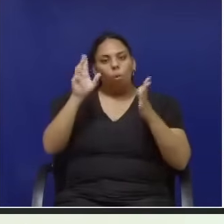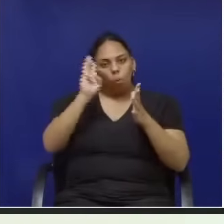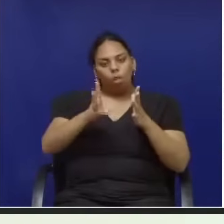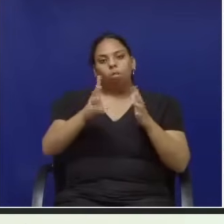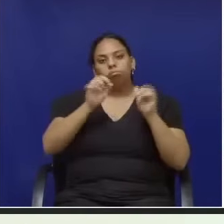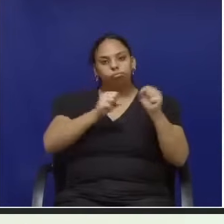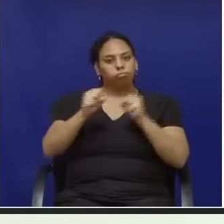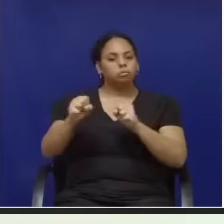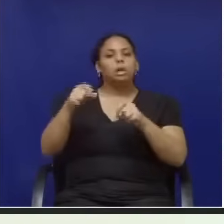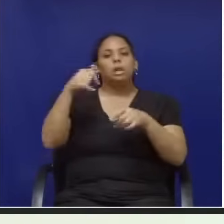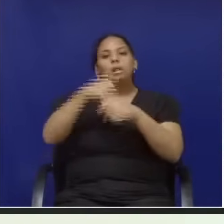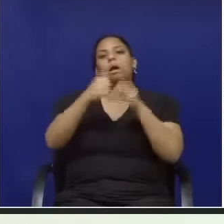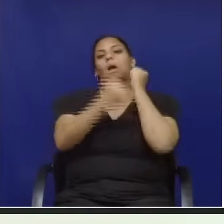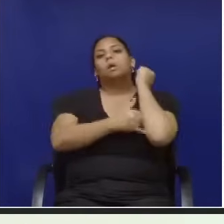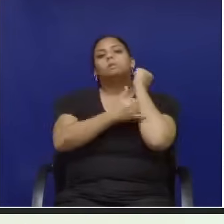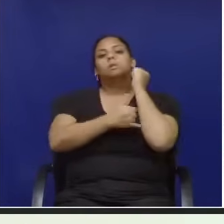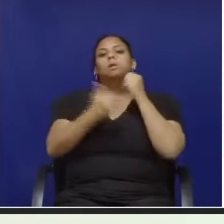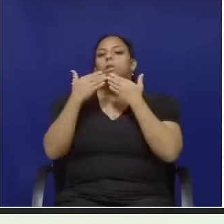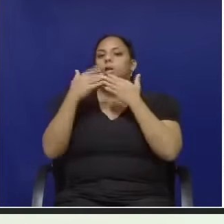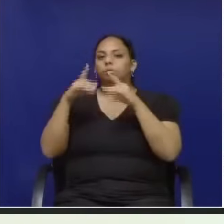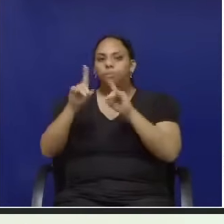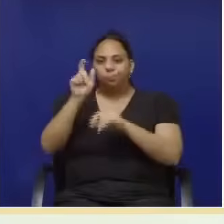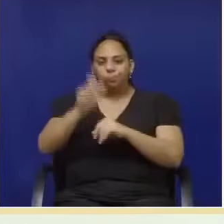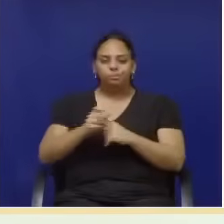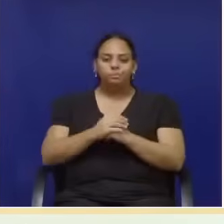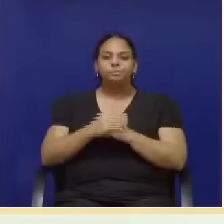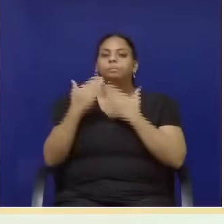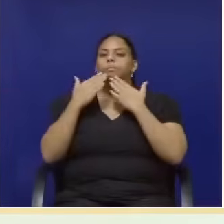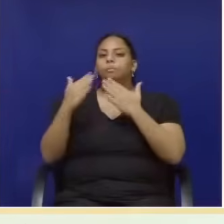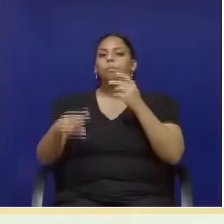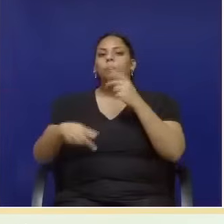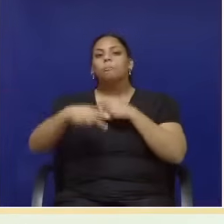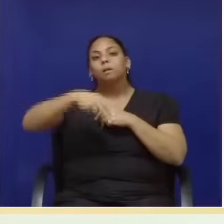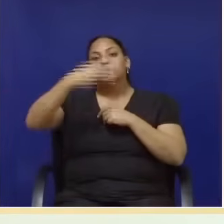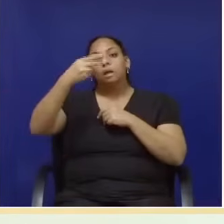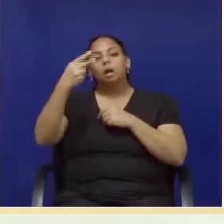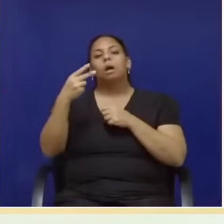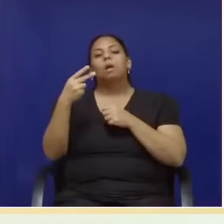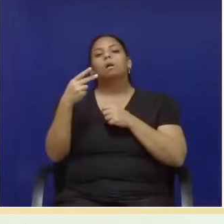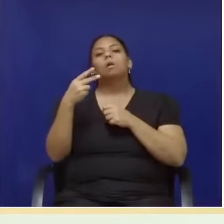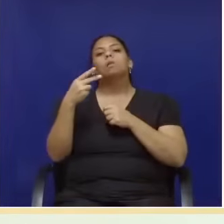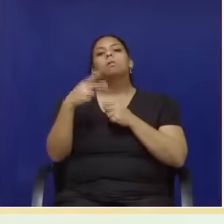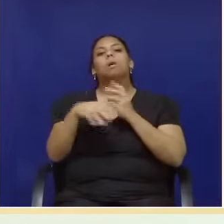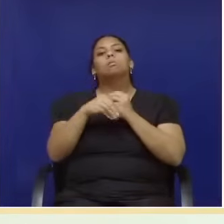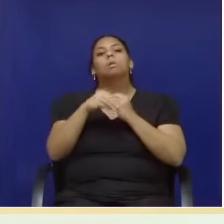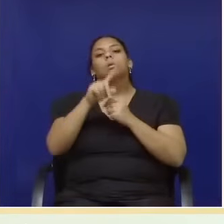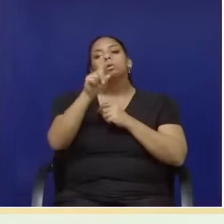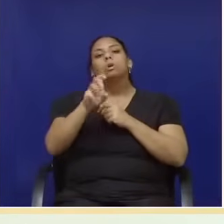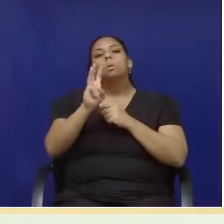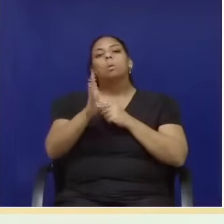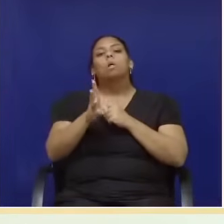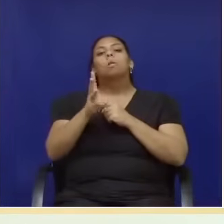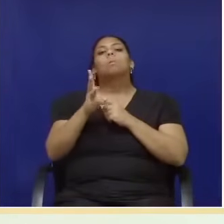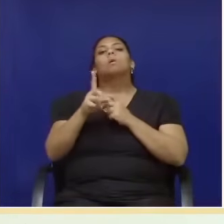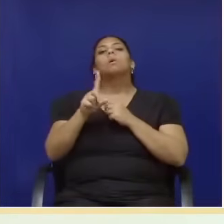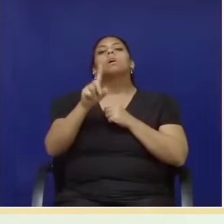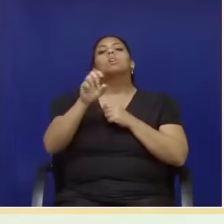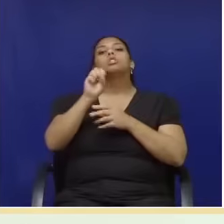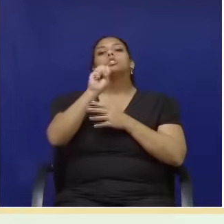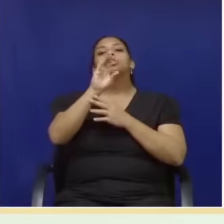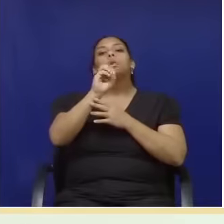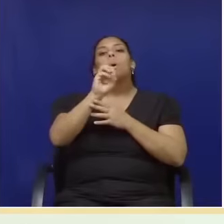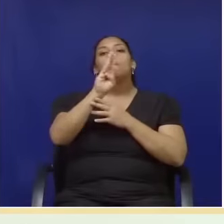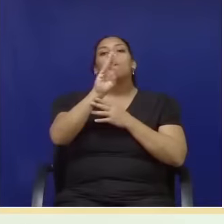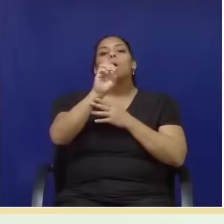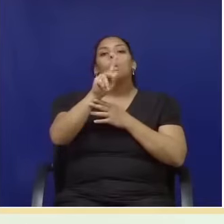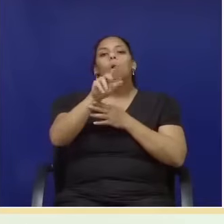you, Chairperson. Thank you. The second supplementary question will be asked by Honorable Sokopo. Thank you,